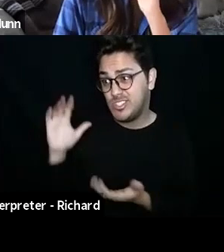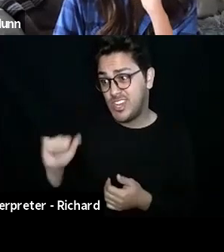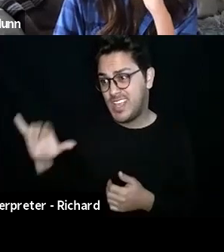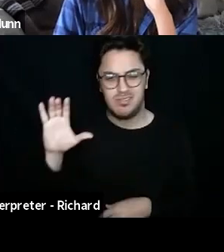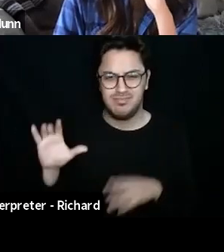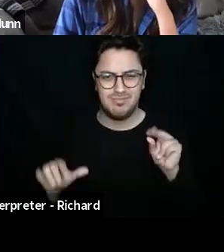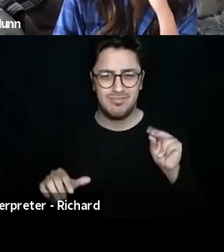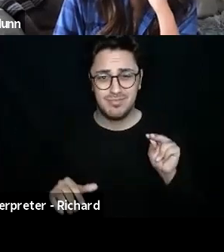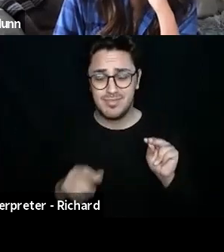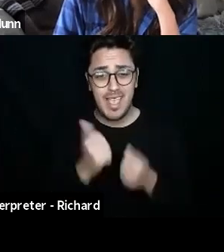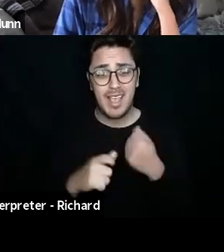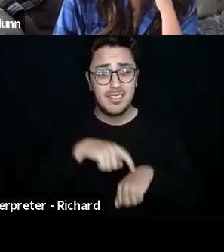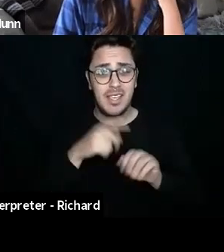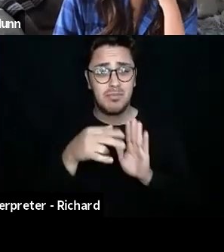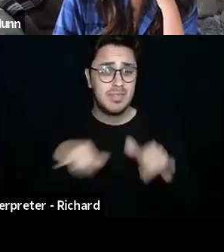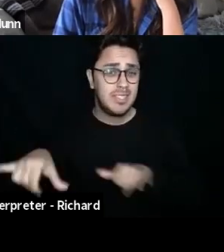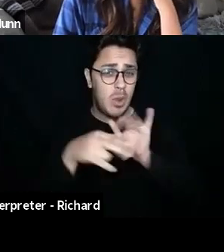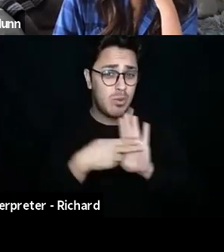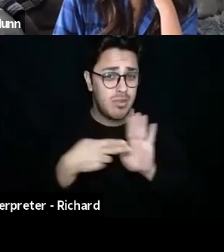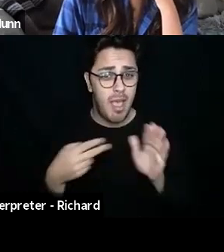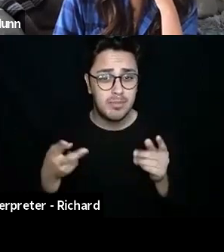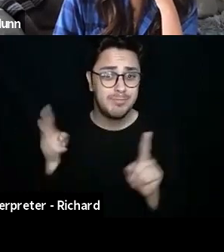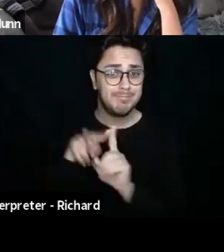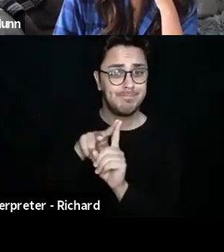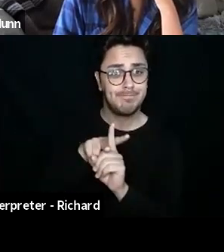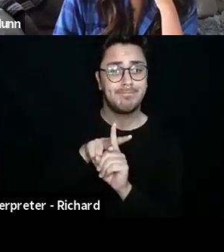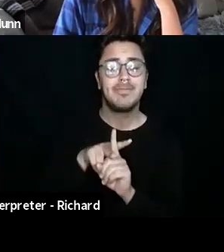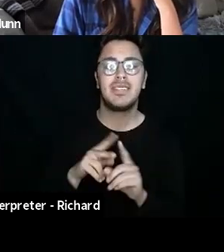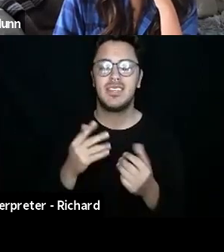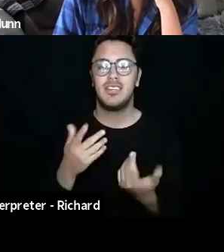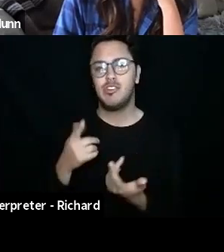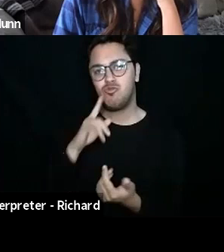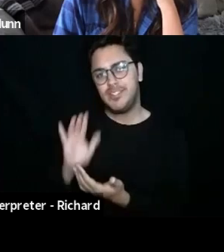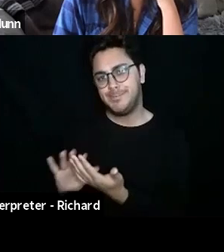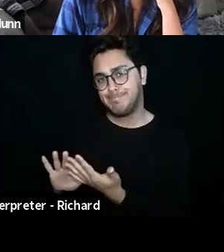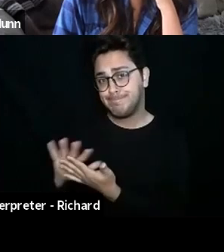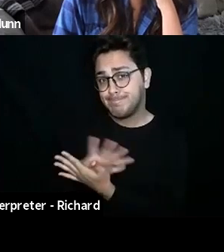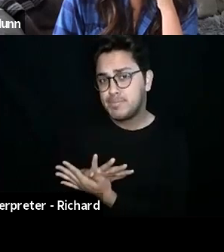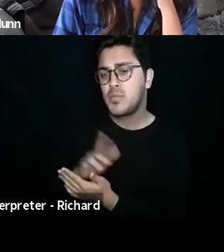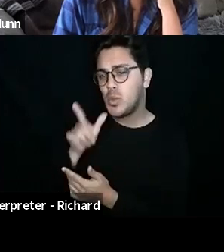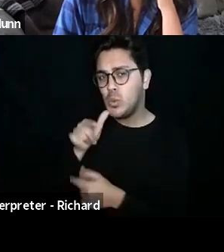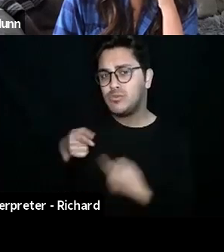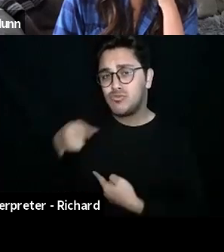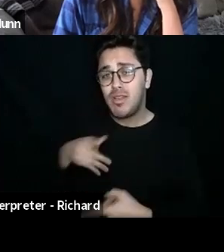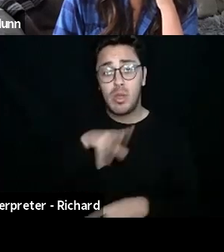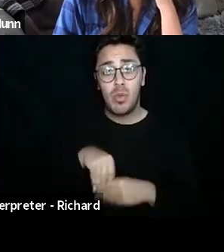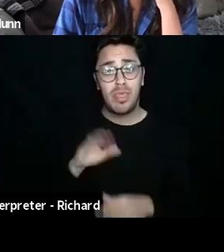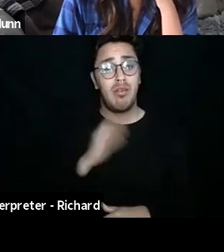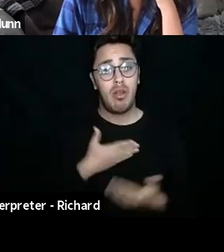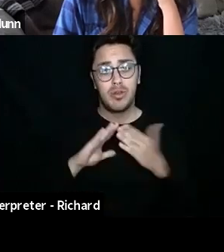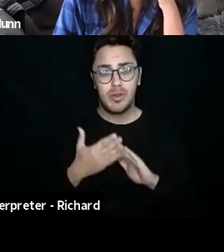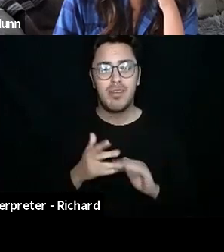you're stereotyped, it renders invisible those struggling in our community. I often say that